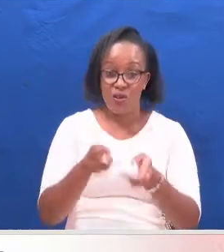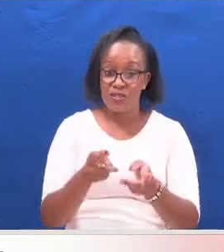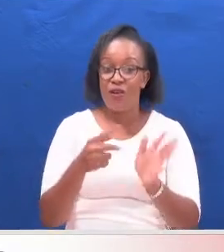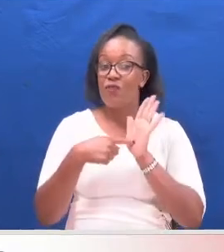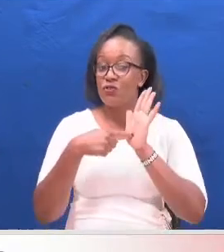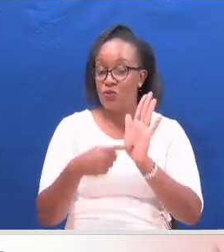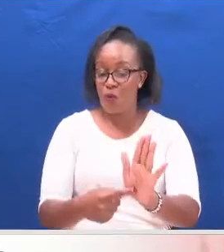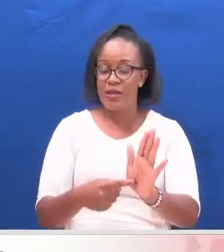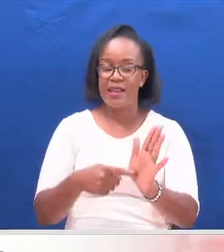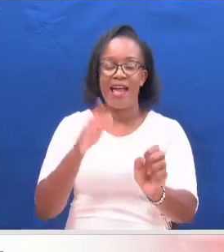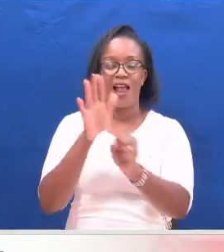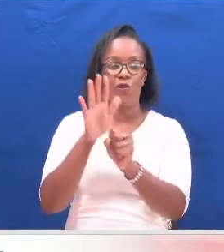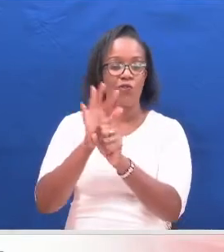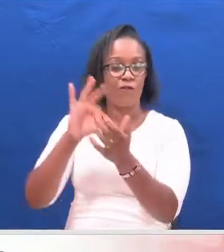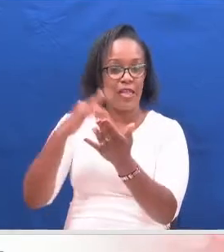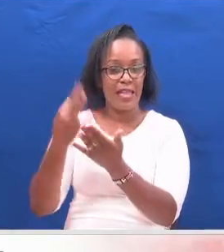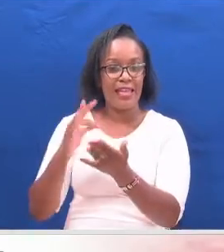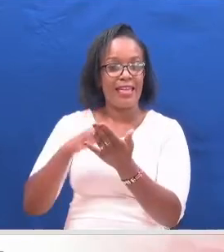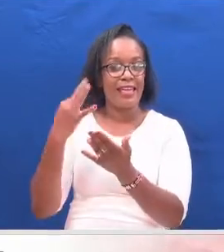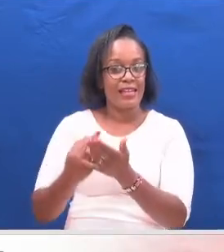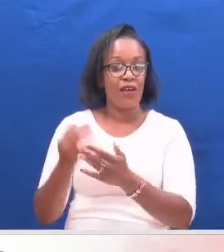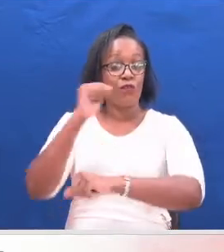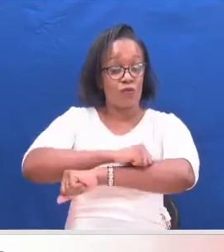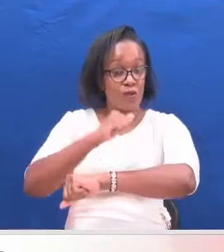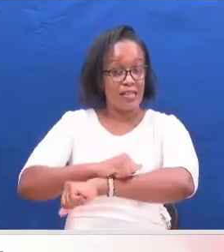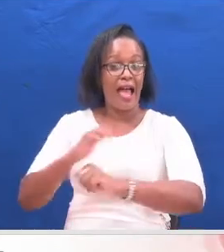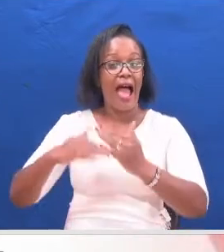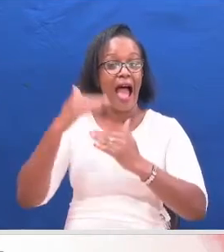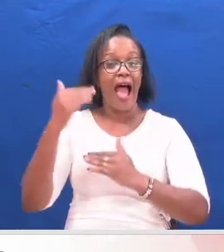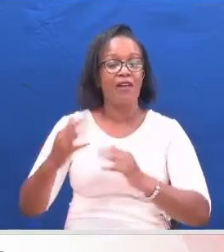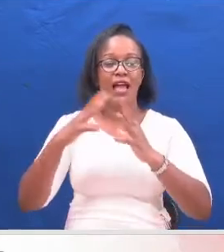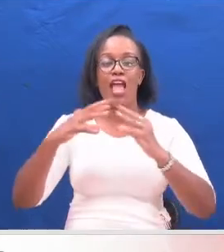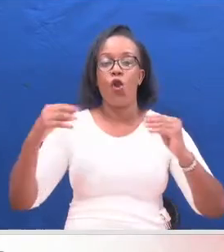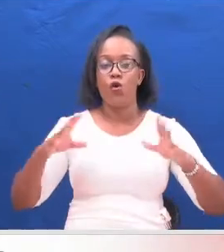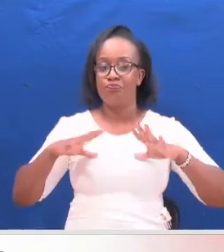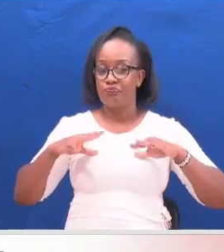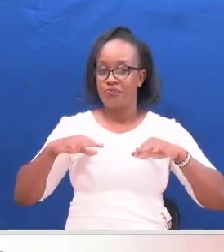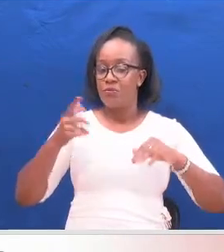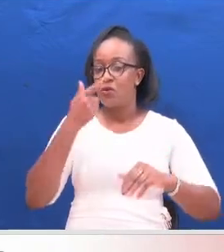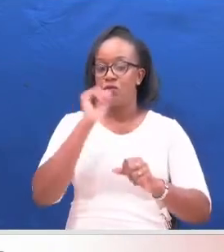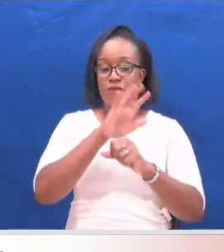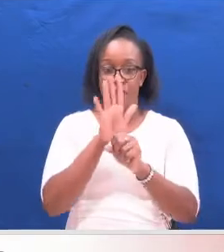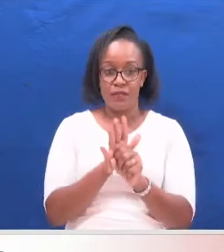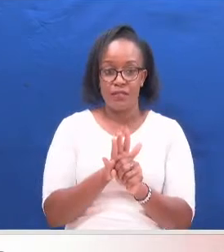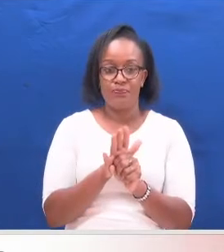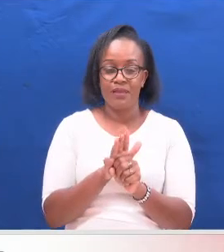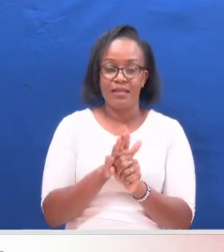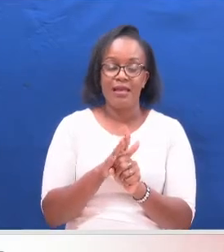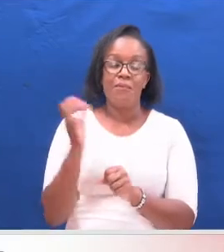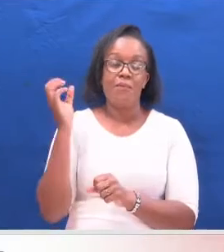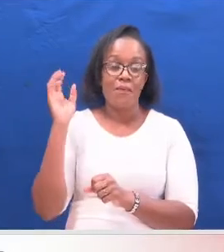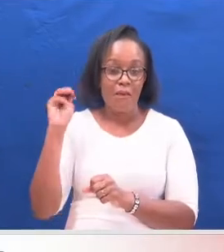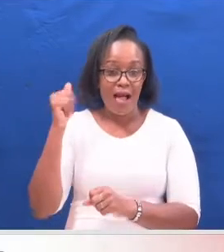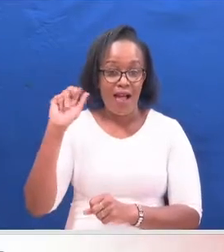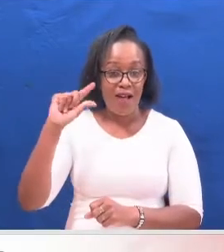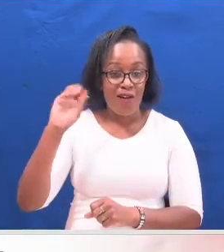of mass failure in schools after a long break occasioned by COVID-19. Magoha says the findings conducted last